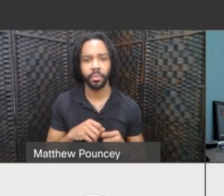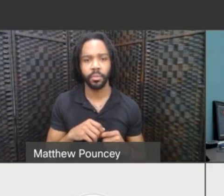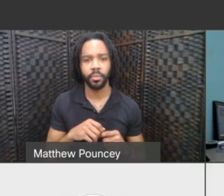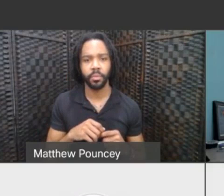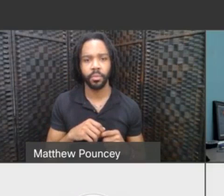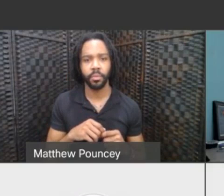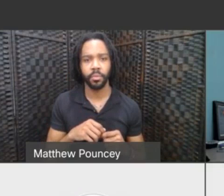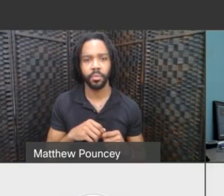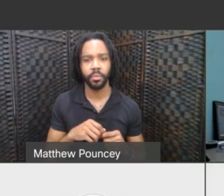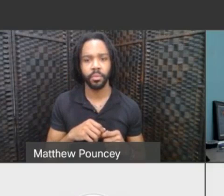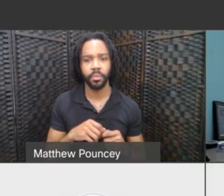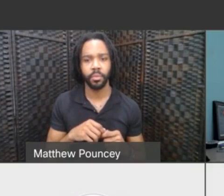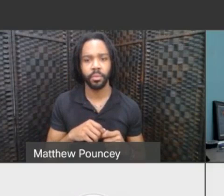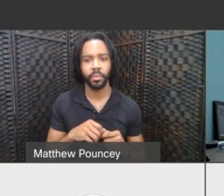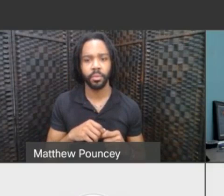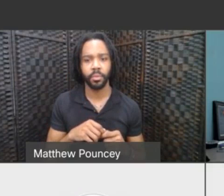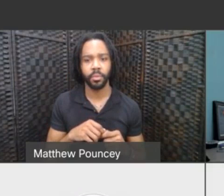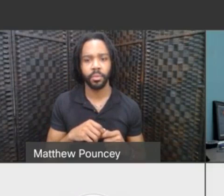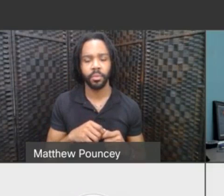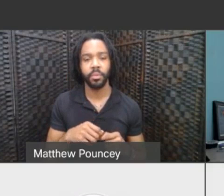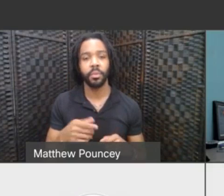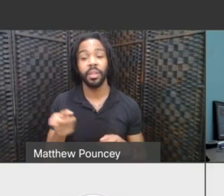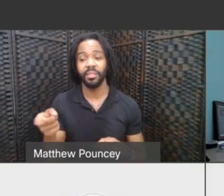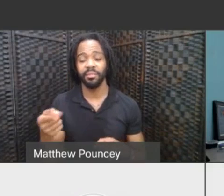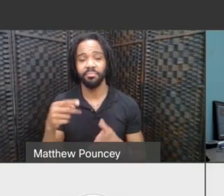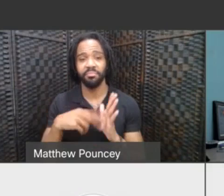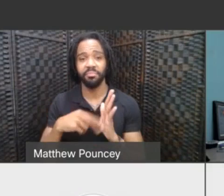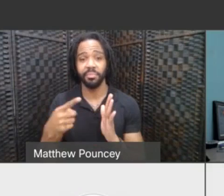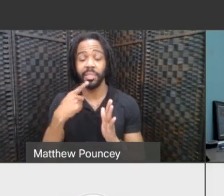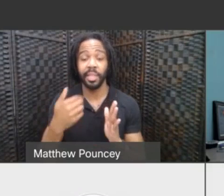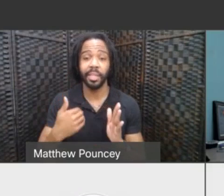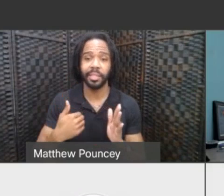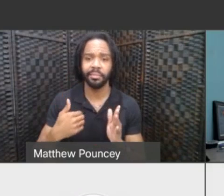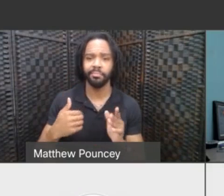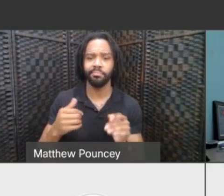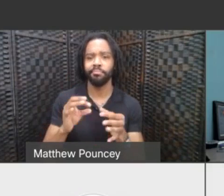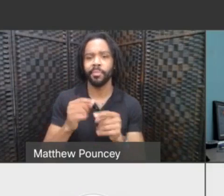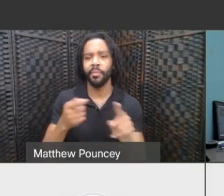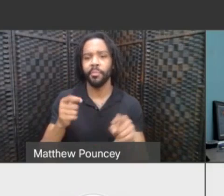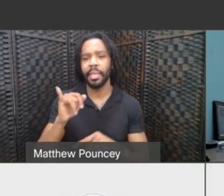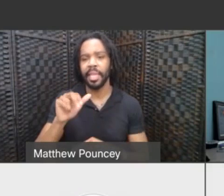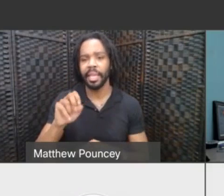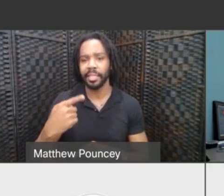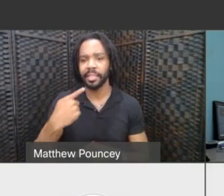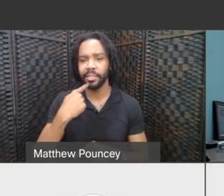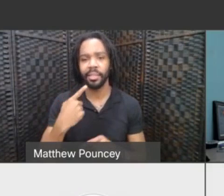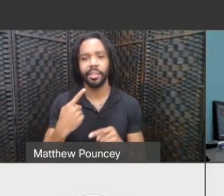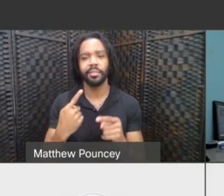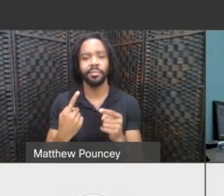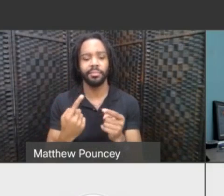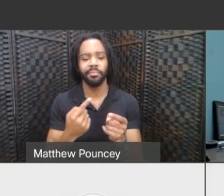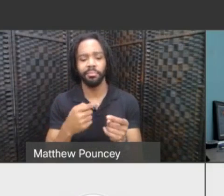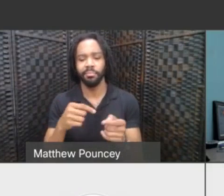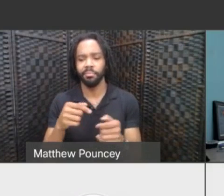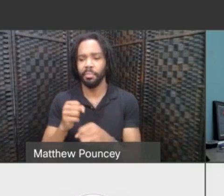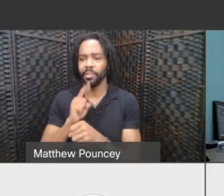So it says having exemption requesters self-report an adverse finding, which will result in their termination, is not really a